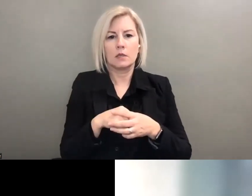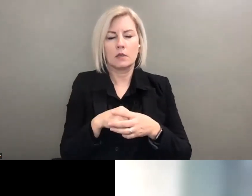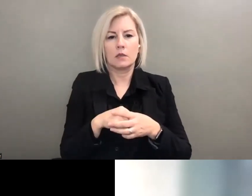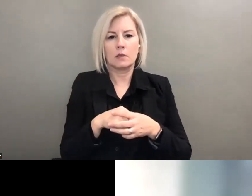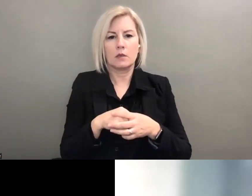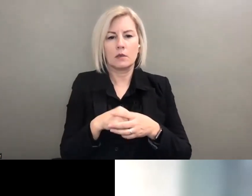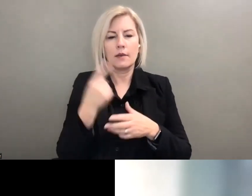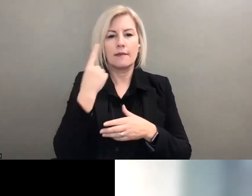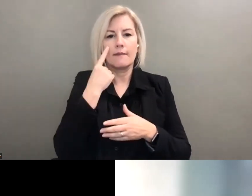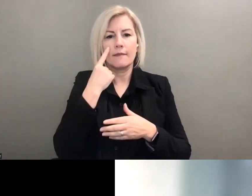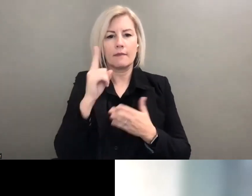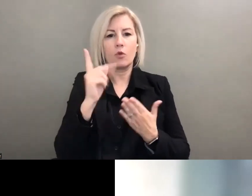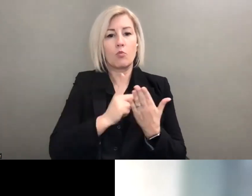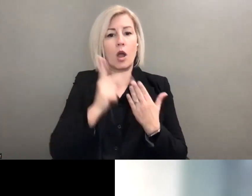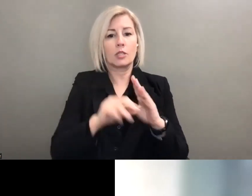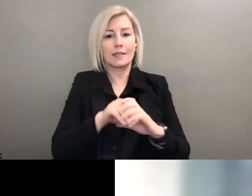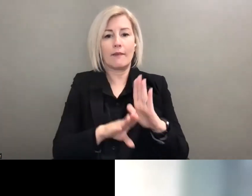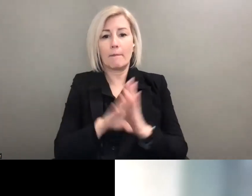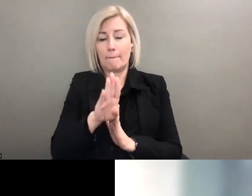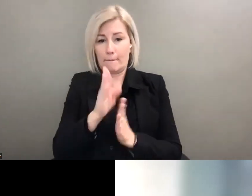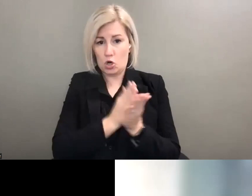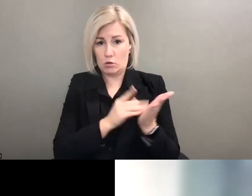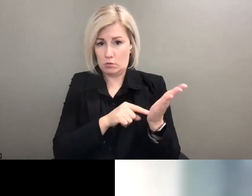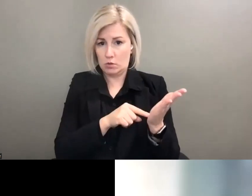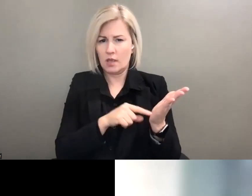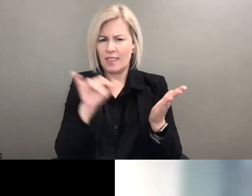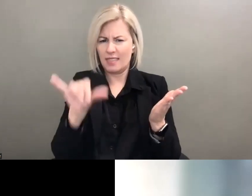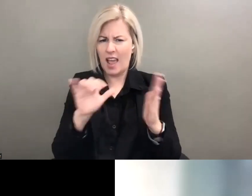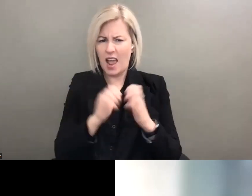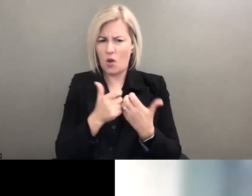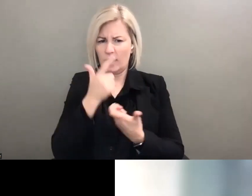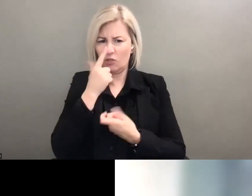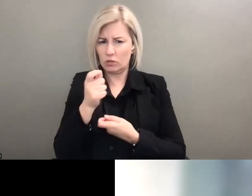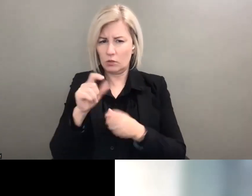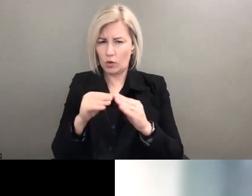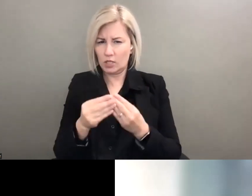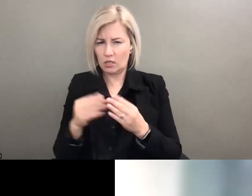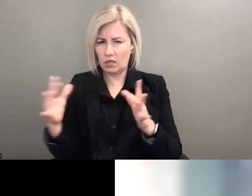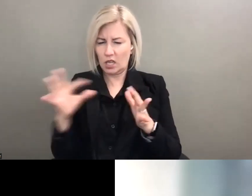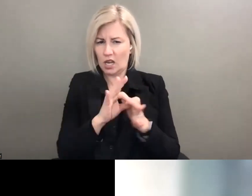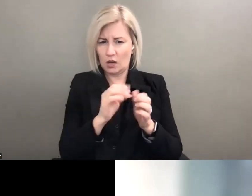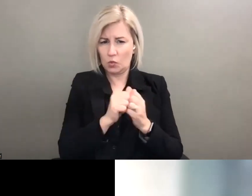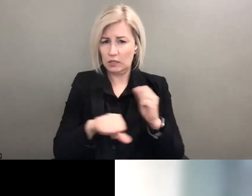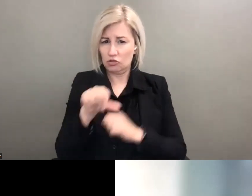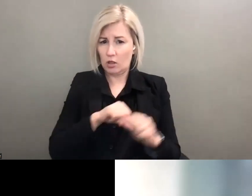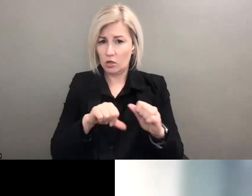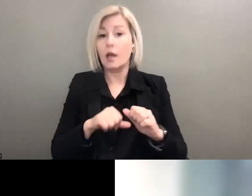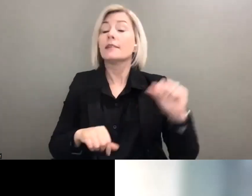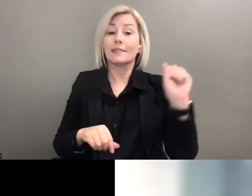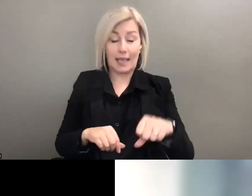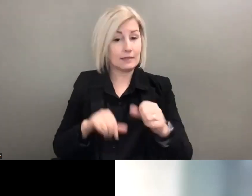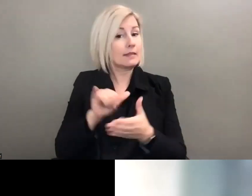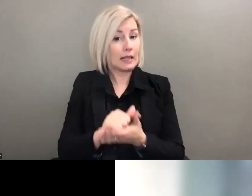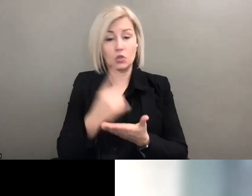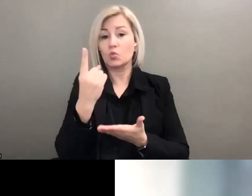before. For the projects and development part, is that how interested organizations connect with each other? Yeah, that's one way to do